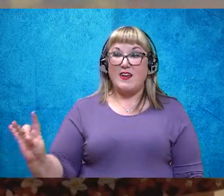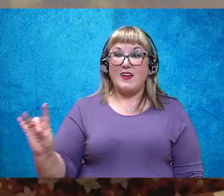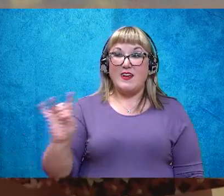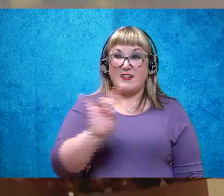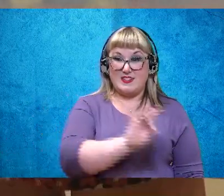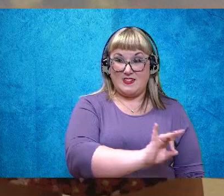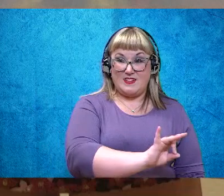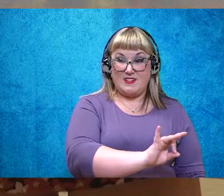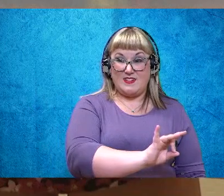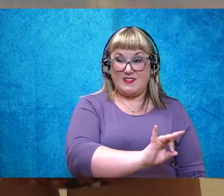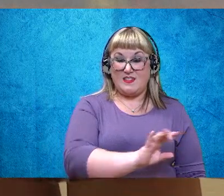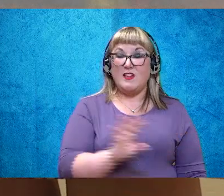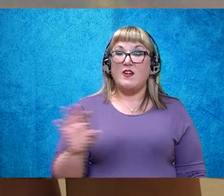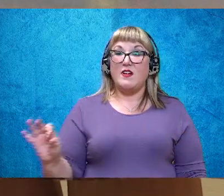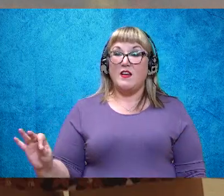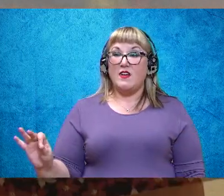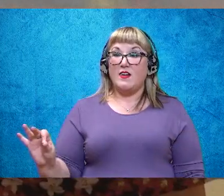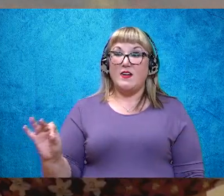8,